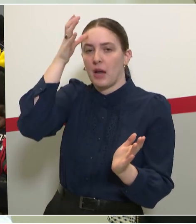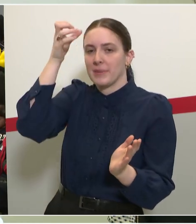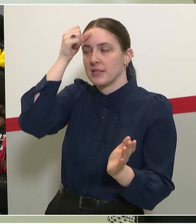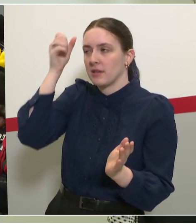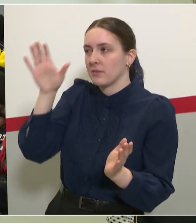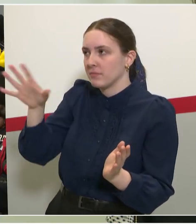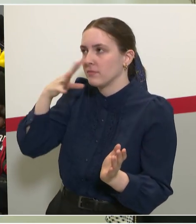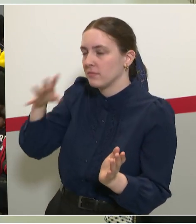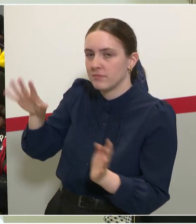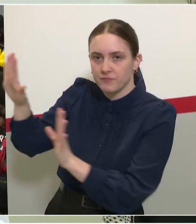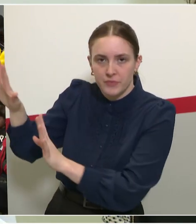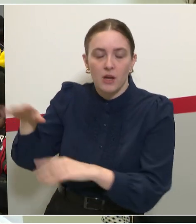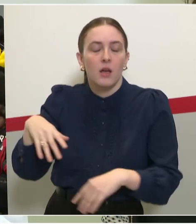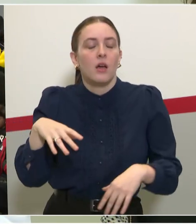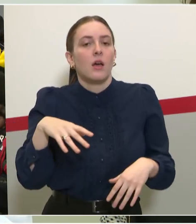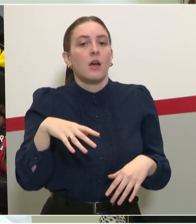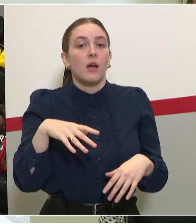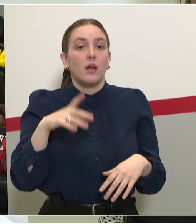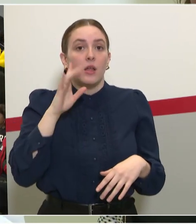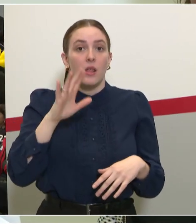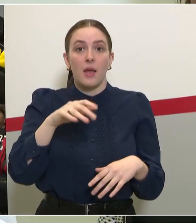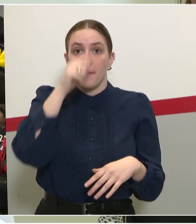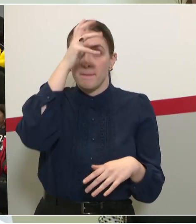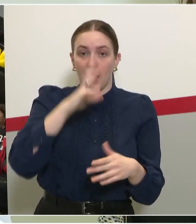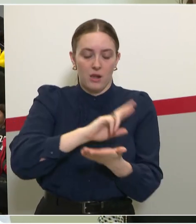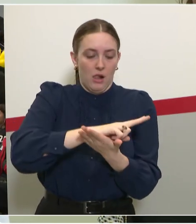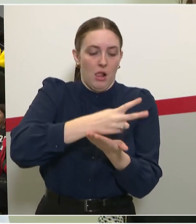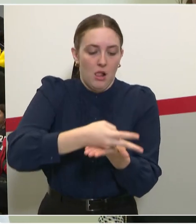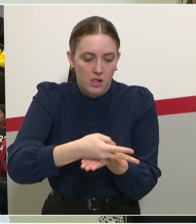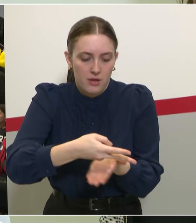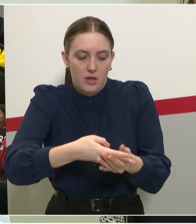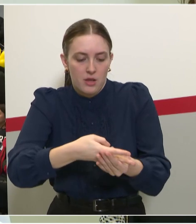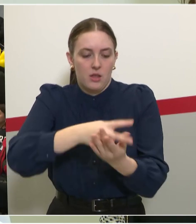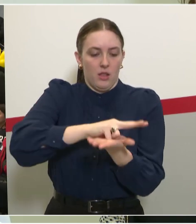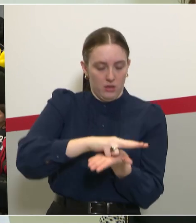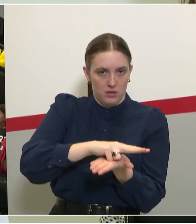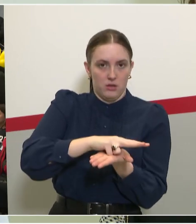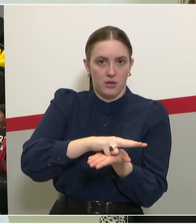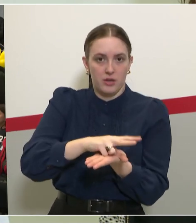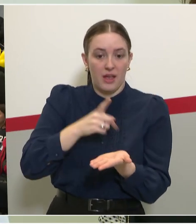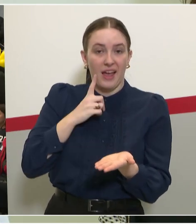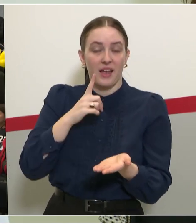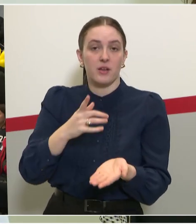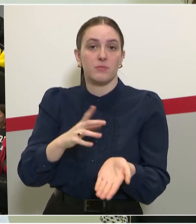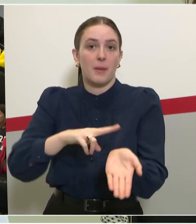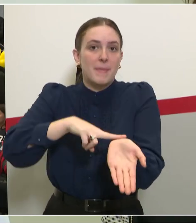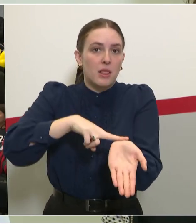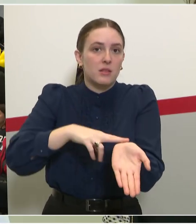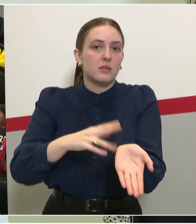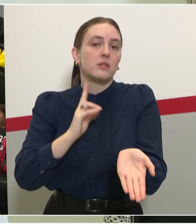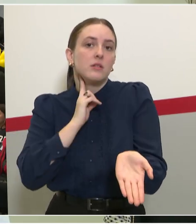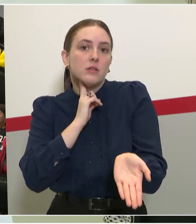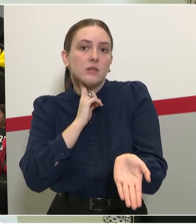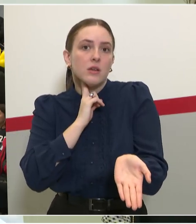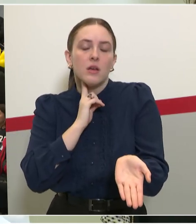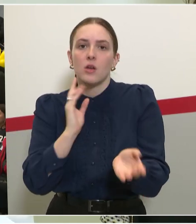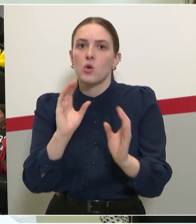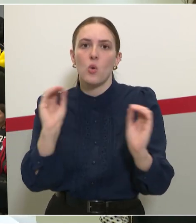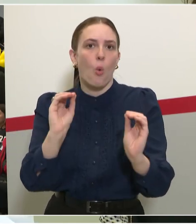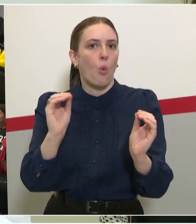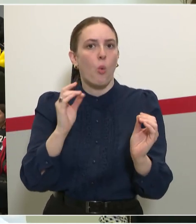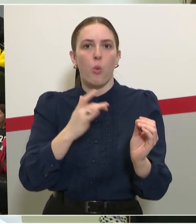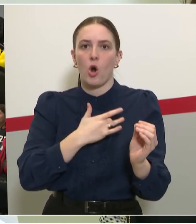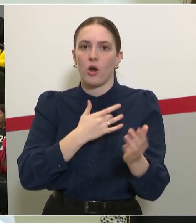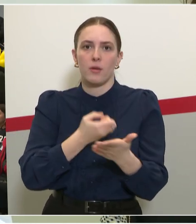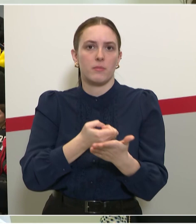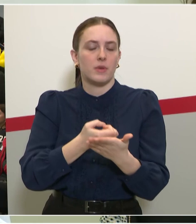I then rolled the man on his back, and when he was done, and I checked his pulse. And then I realized there was some real trouble because there wasn't one.